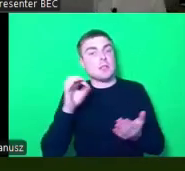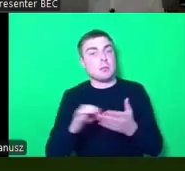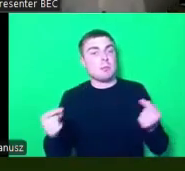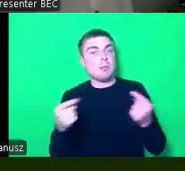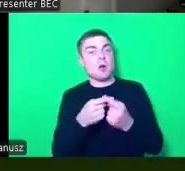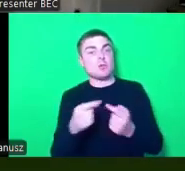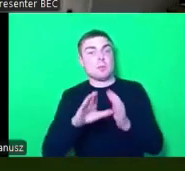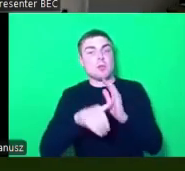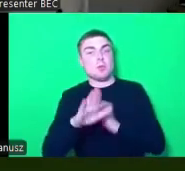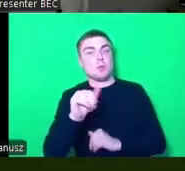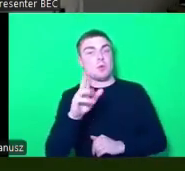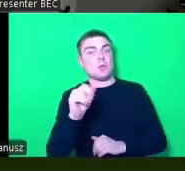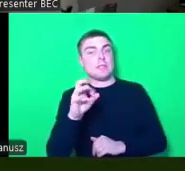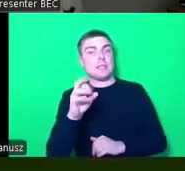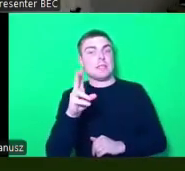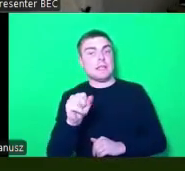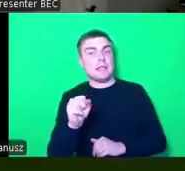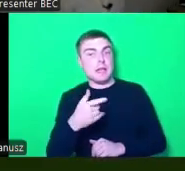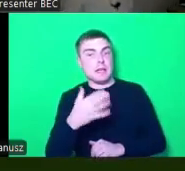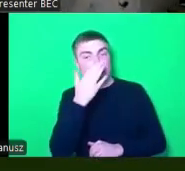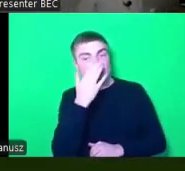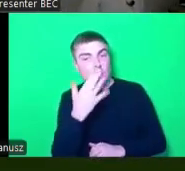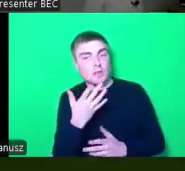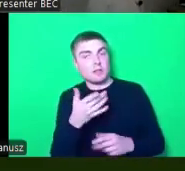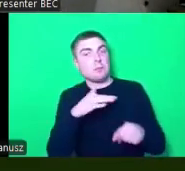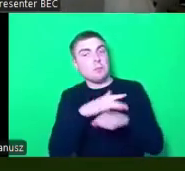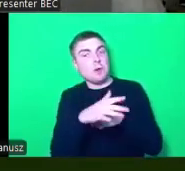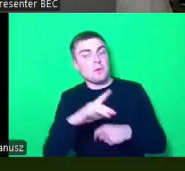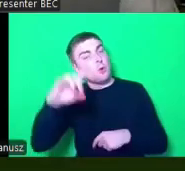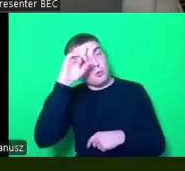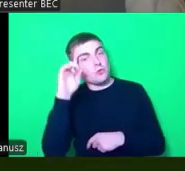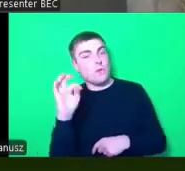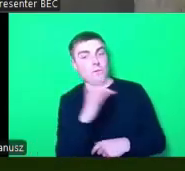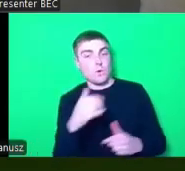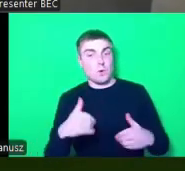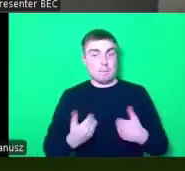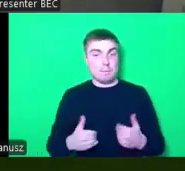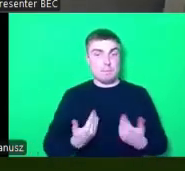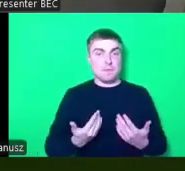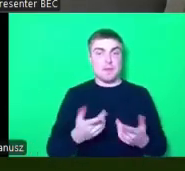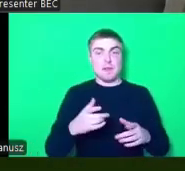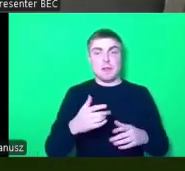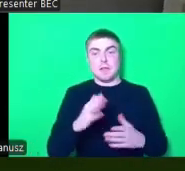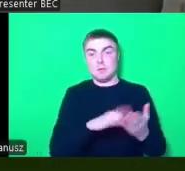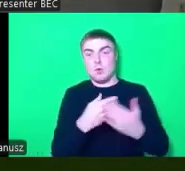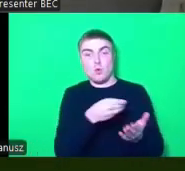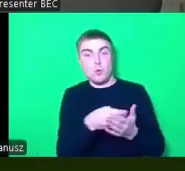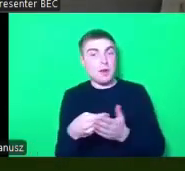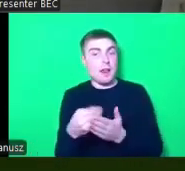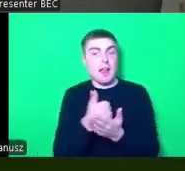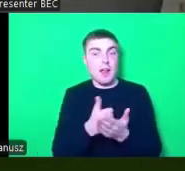of medicine to control mental health and to control respiratory and